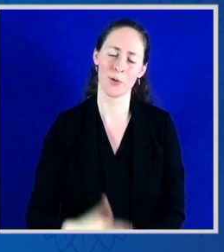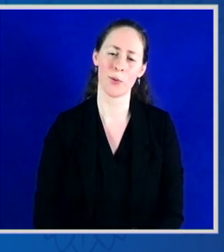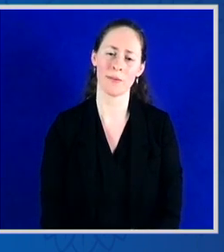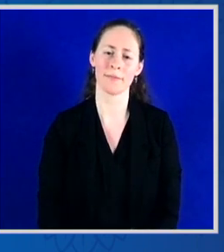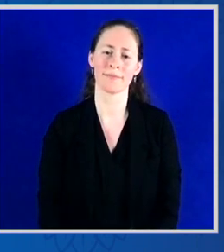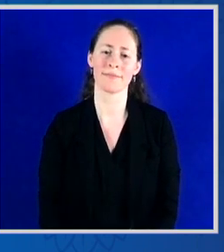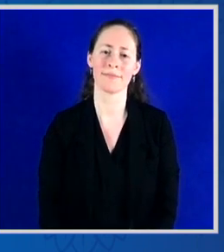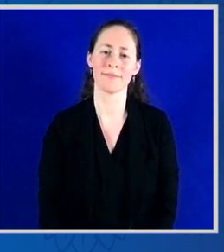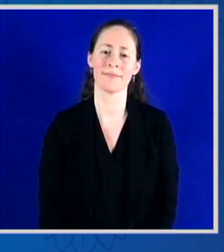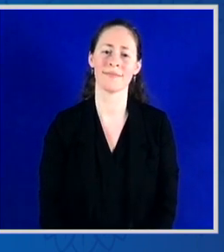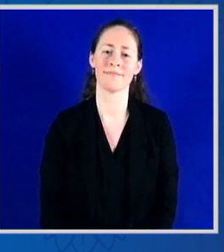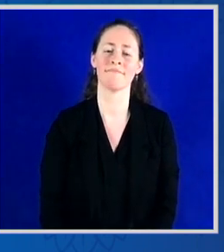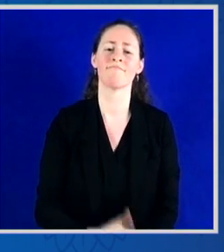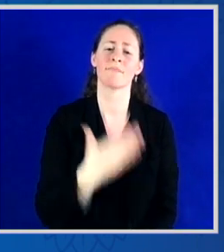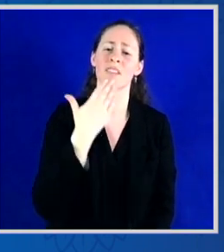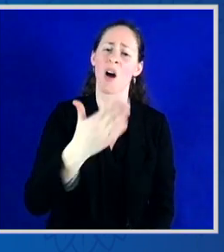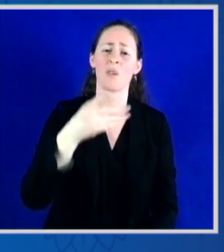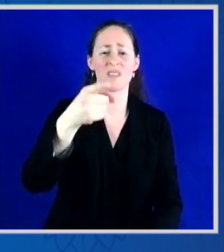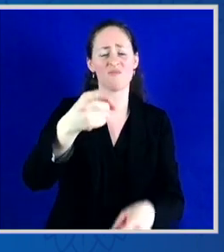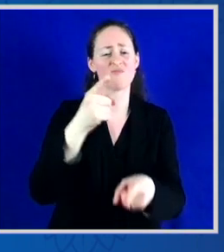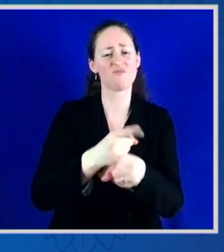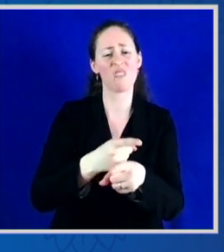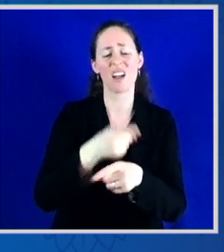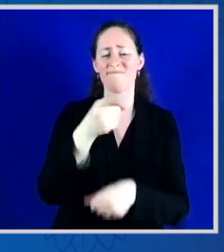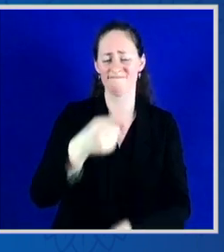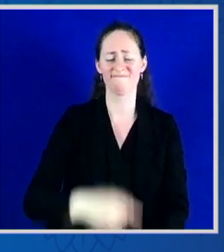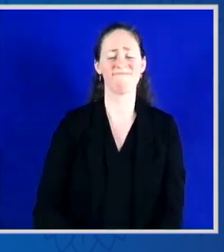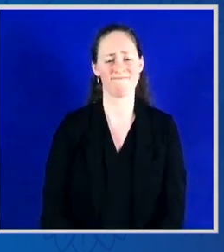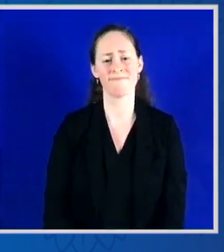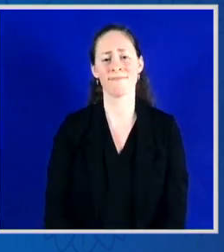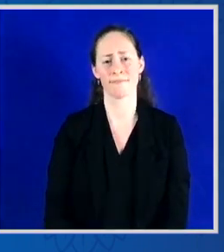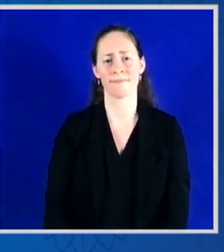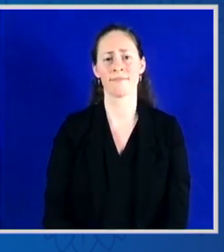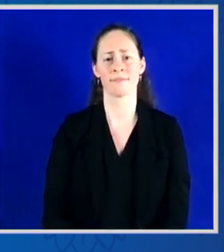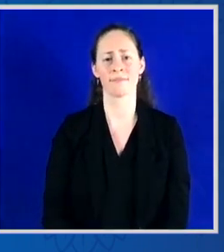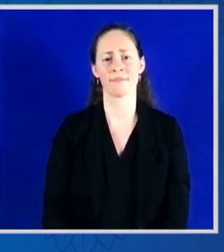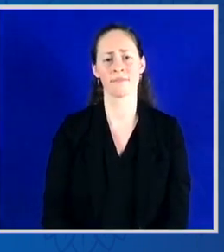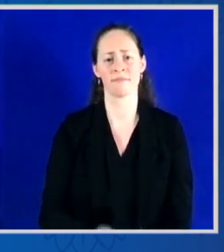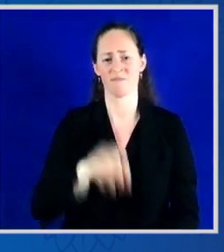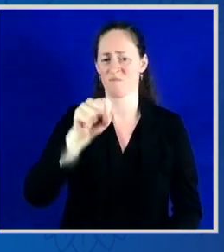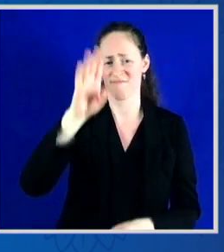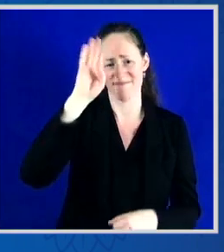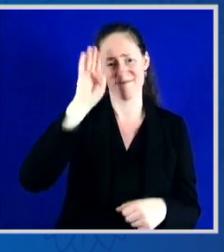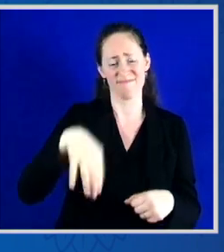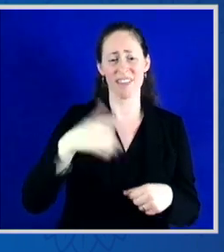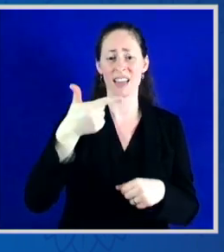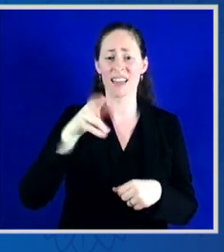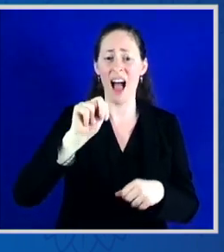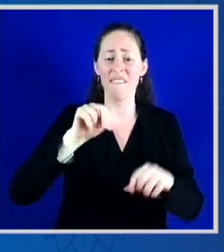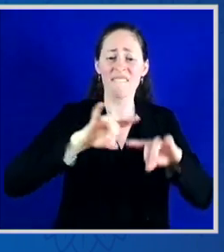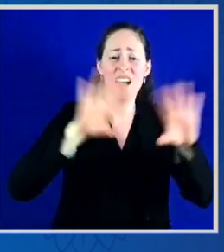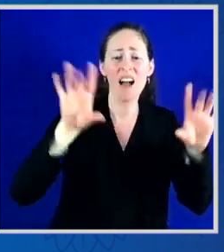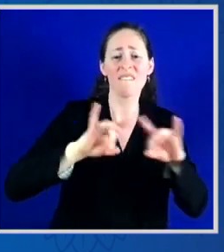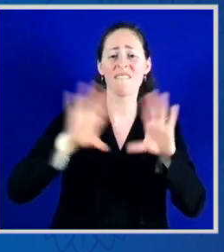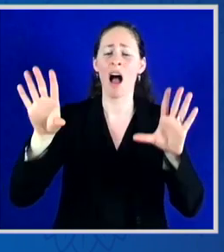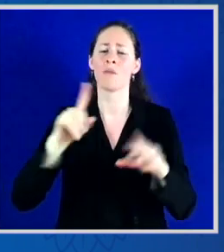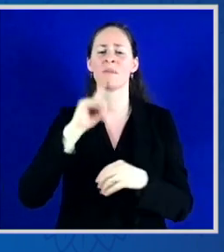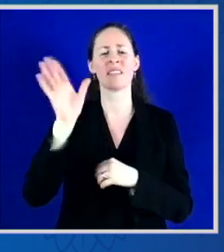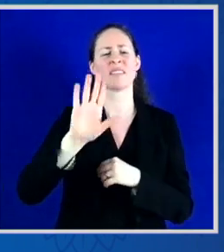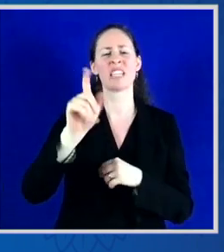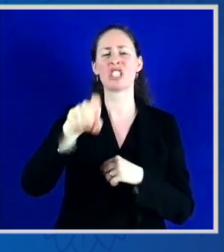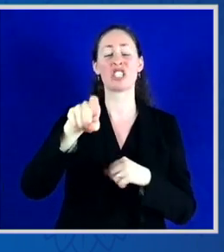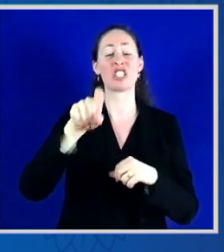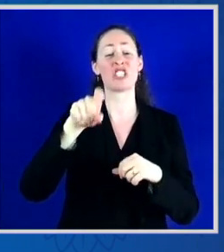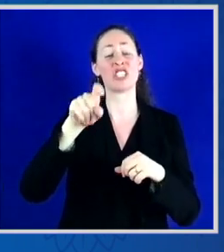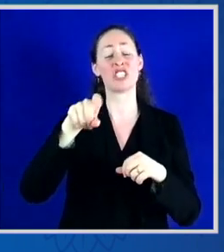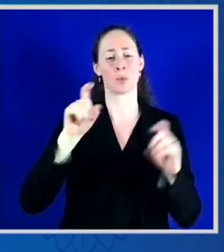right, there's just too much gun violence. We should have no gun violence in this country. And it's something